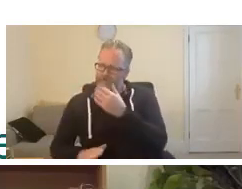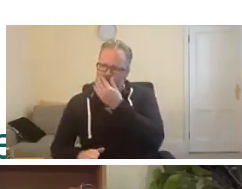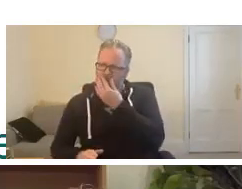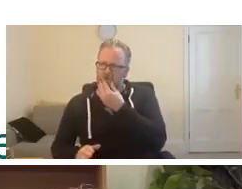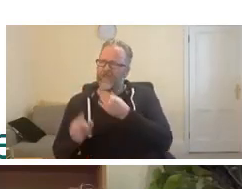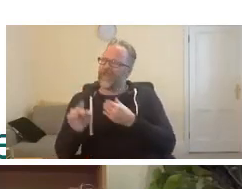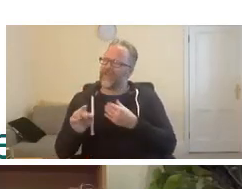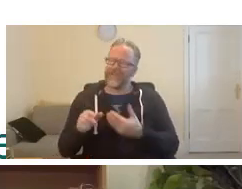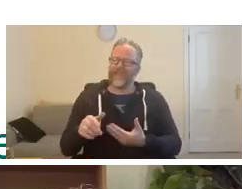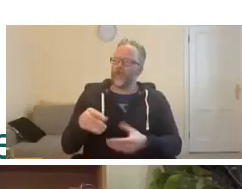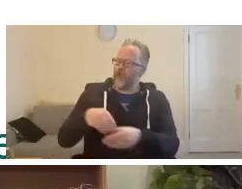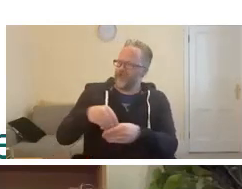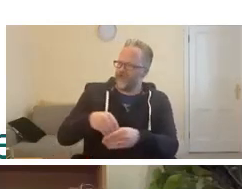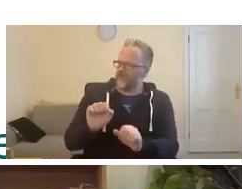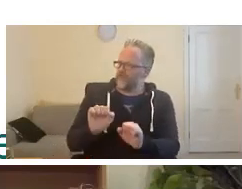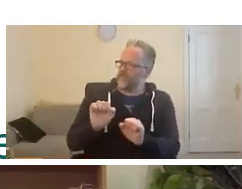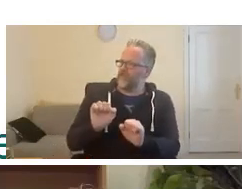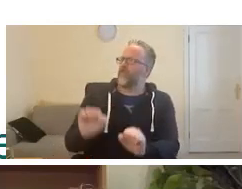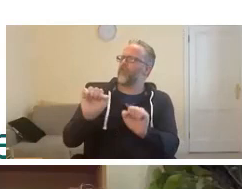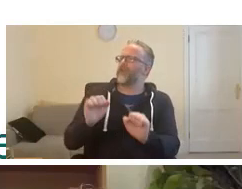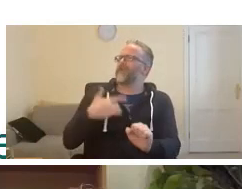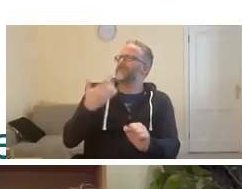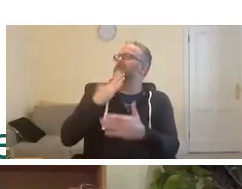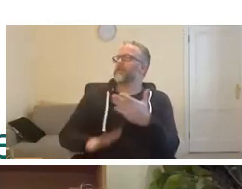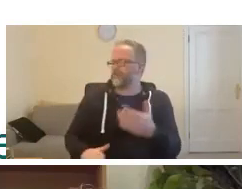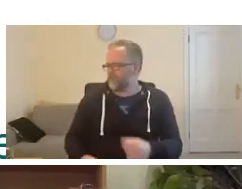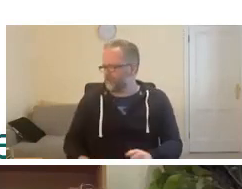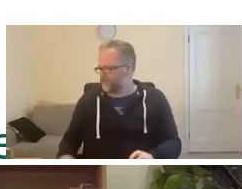within the context of your own experience?